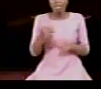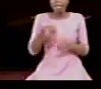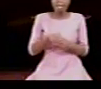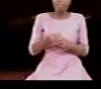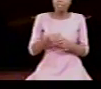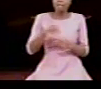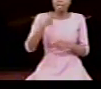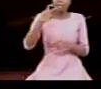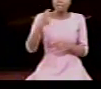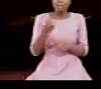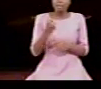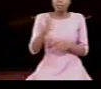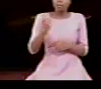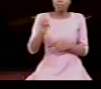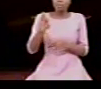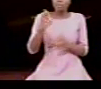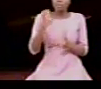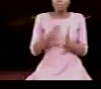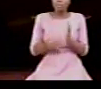Corinthians